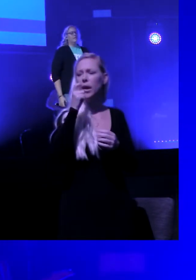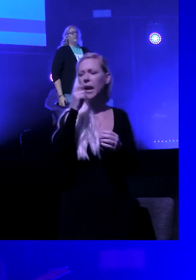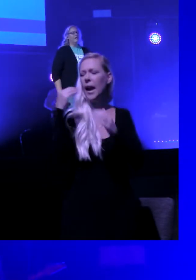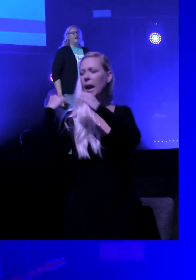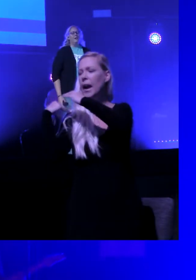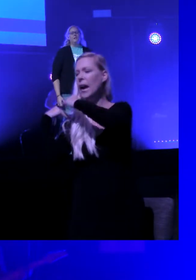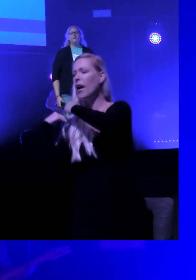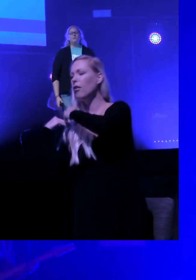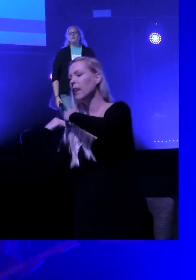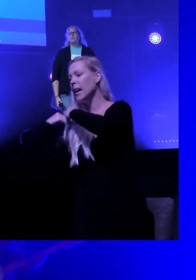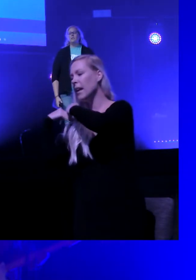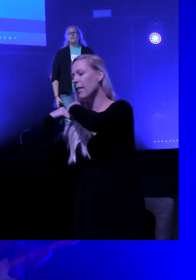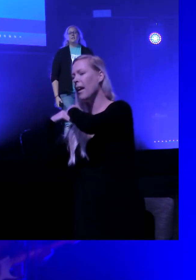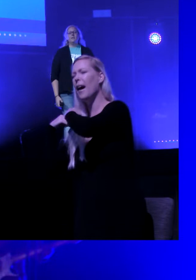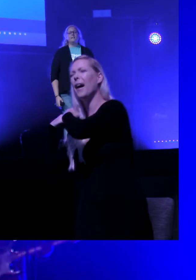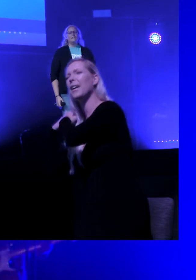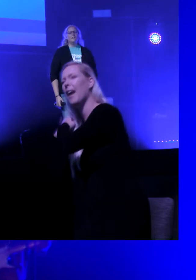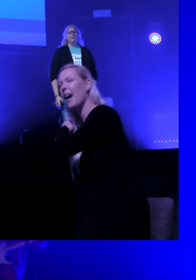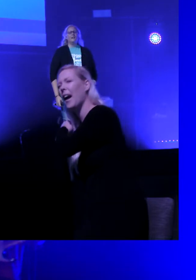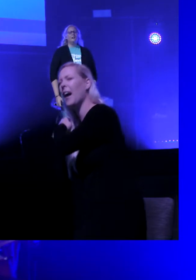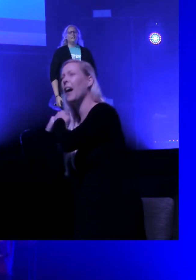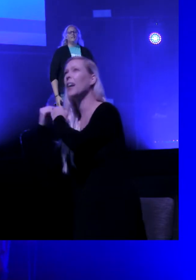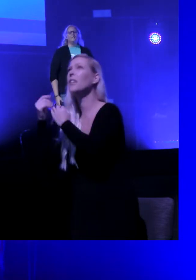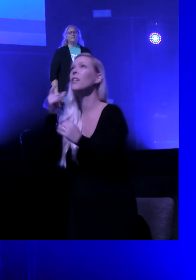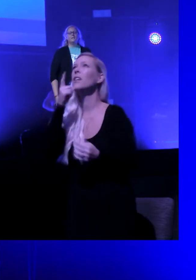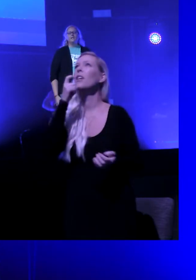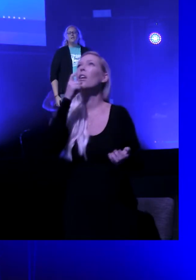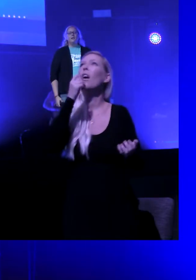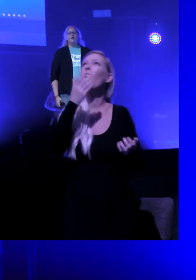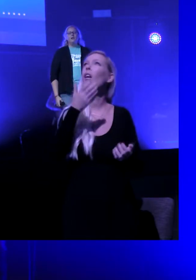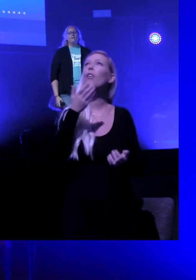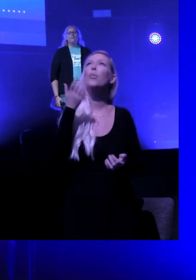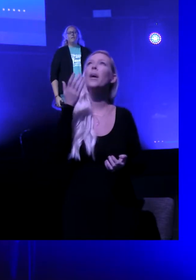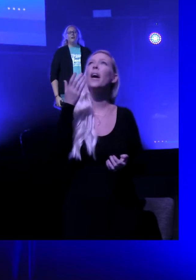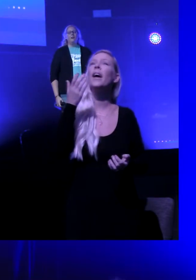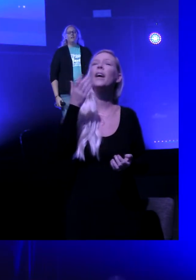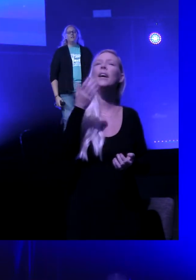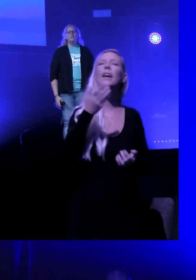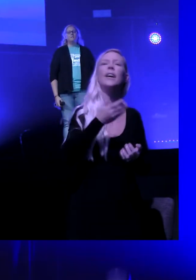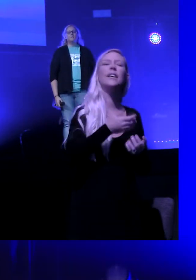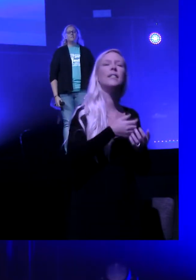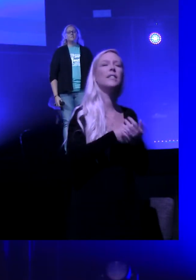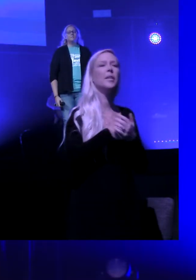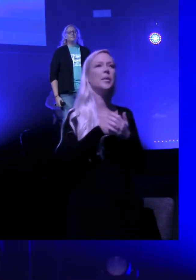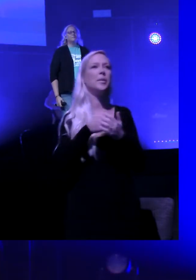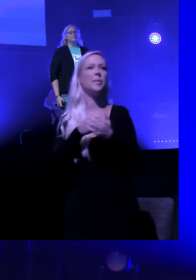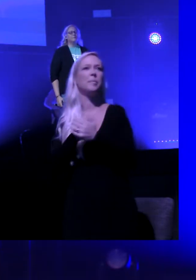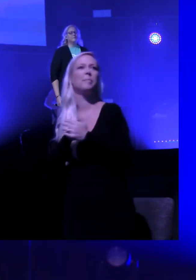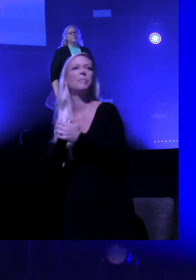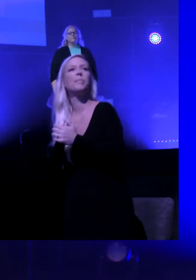who could carry that kind of